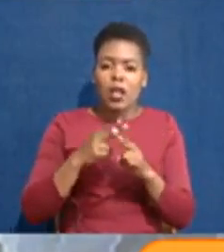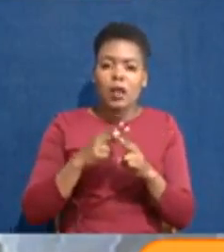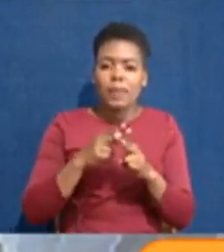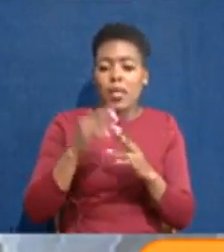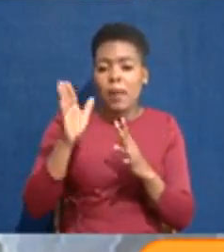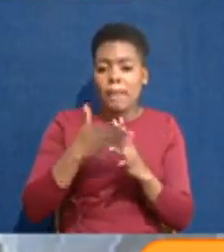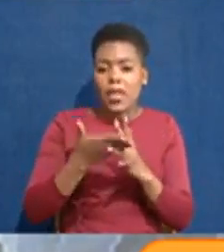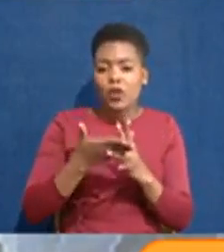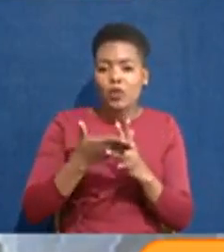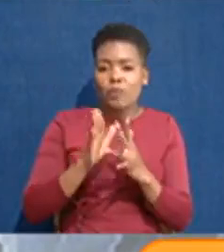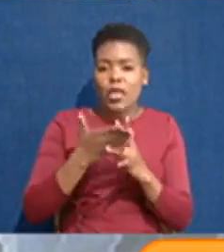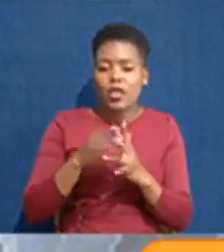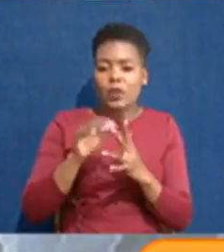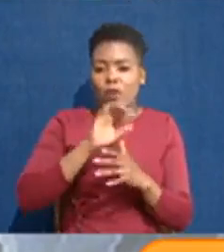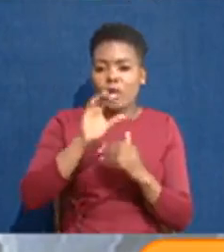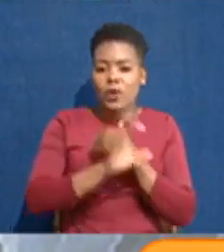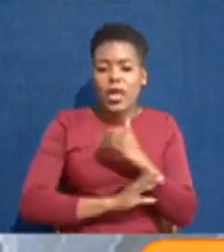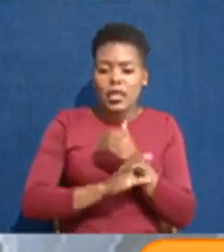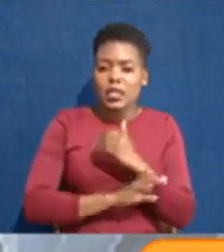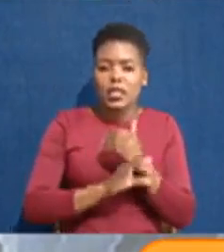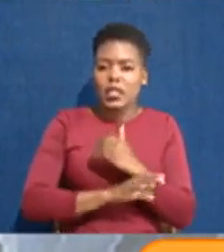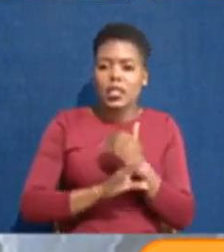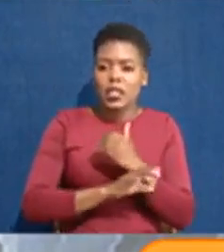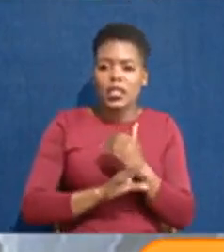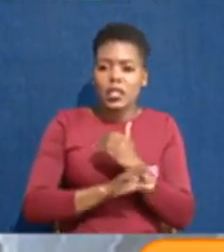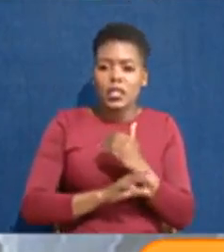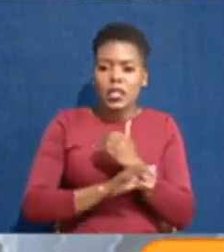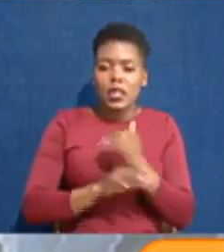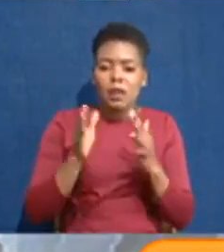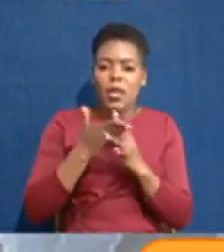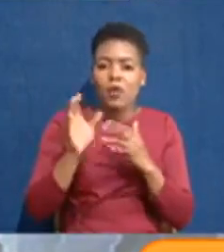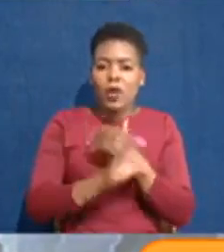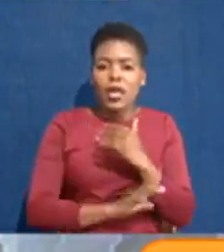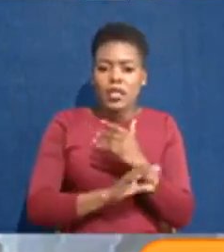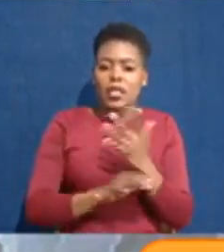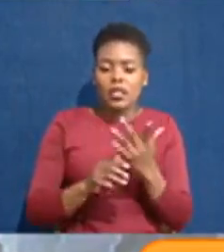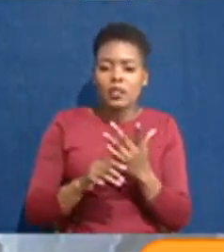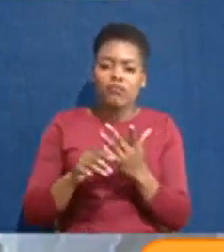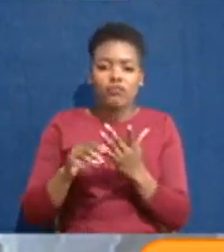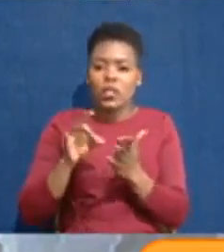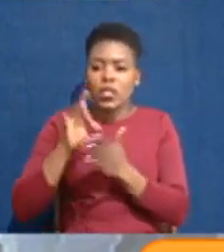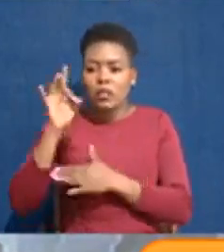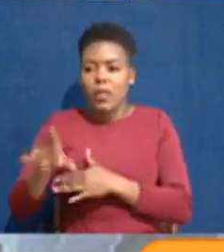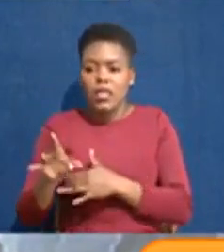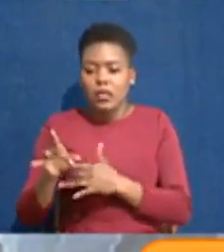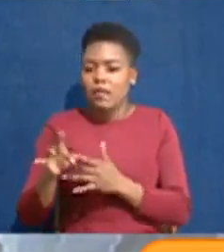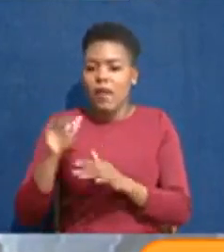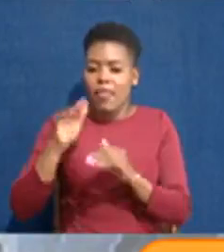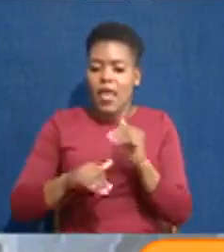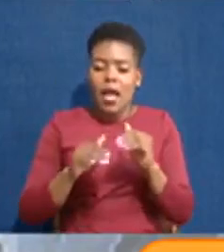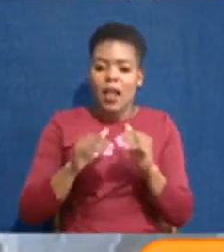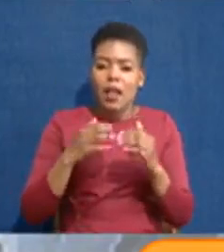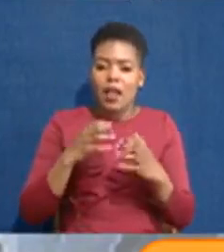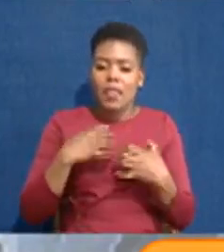that growth slowdowns occur more frequently in middle-income countries than in low- or high-income countries.